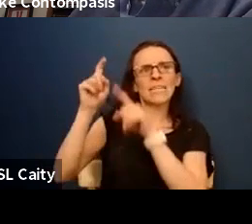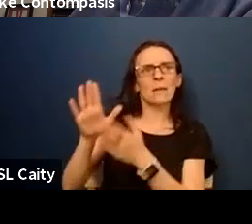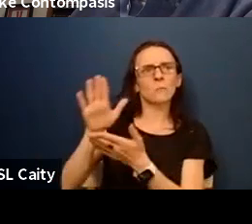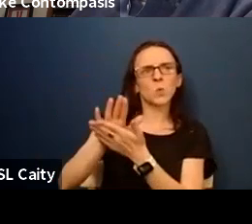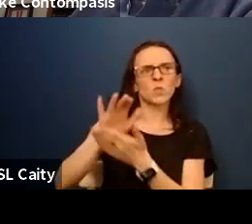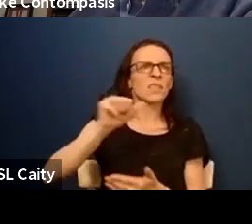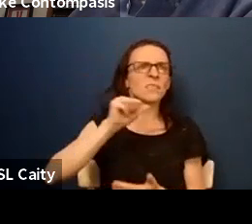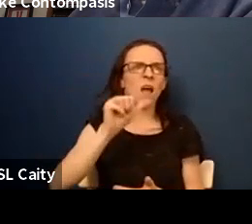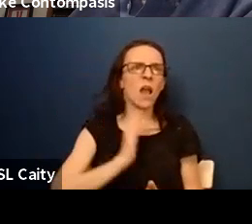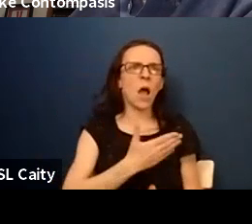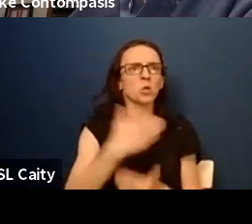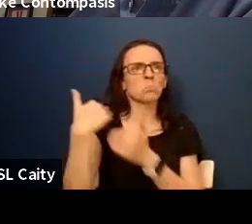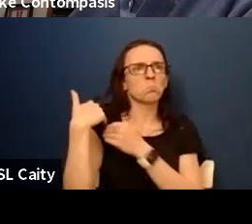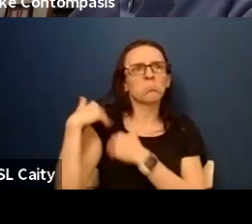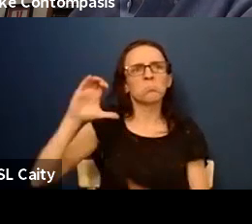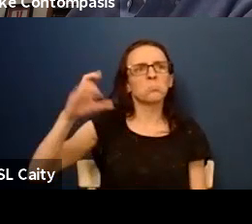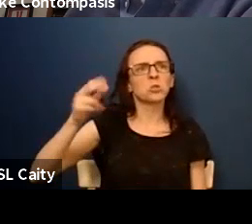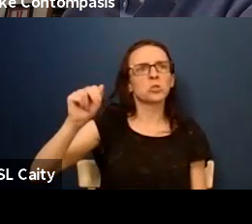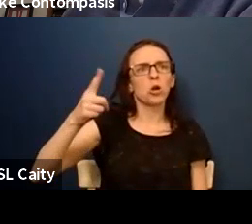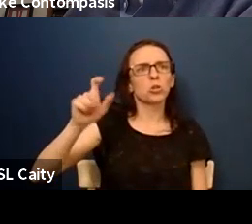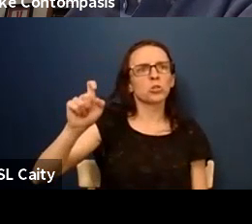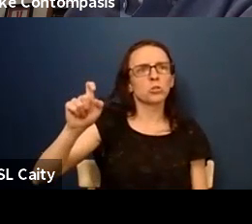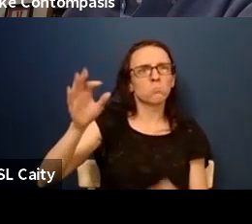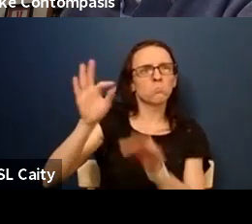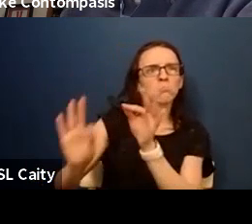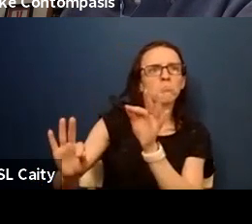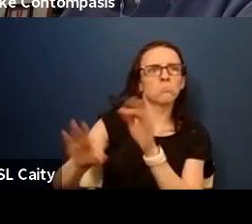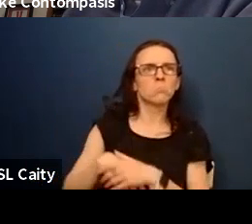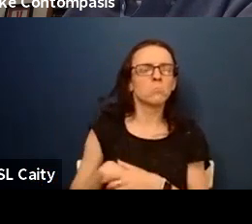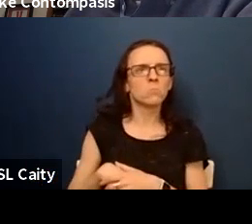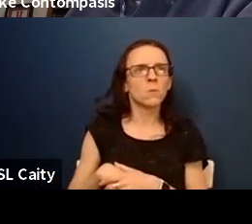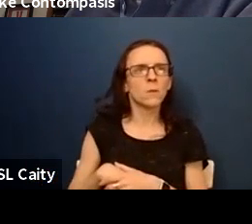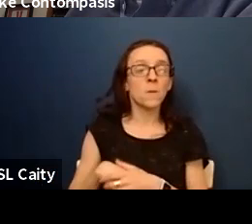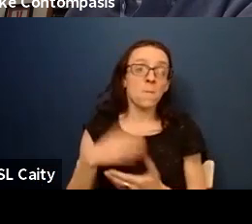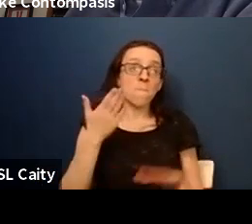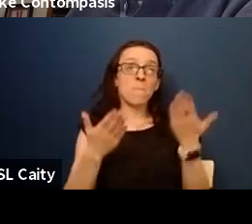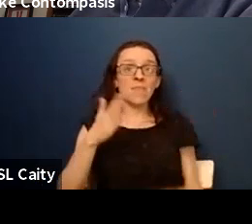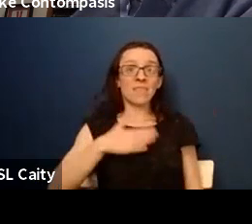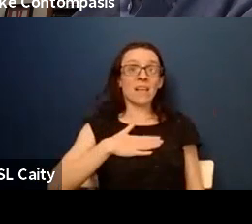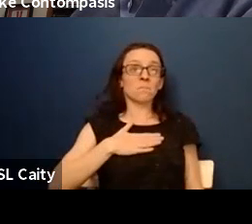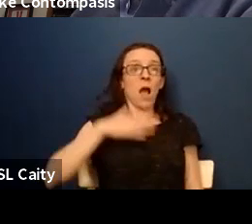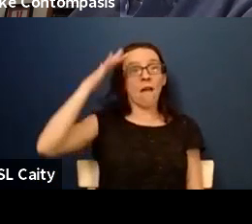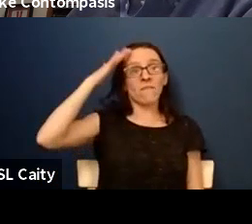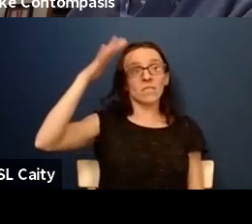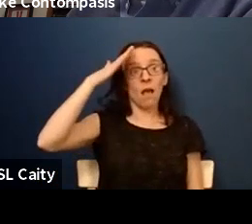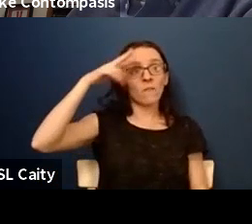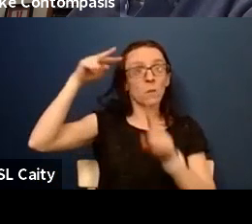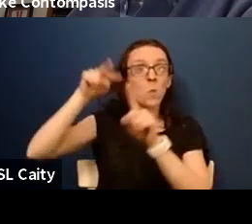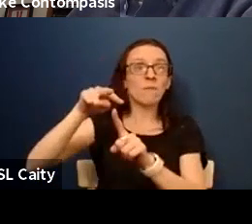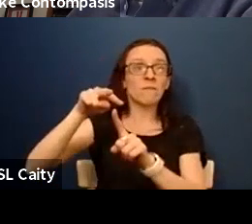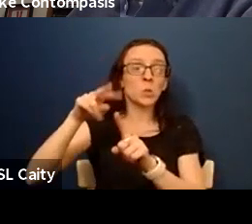simple. And that may be my philosophical point of view, but